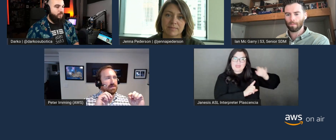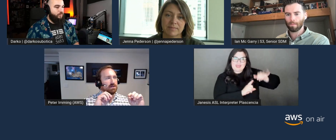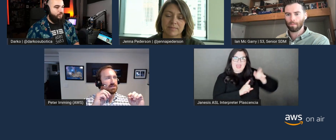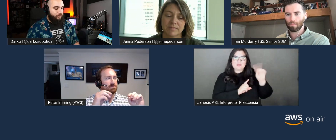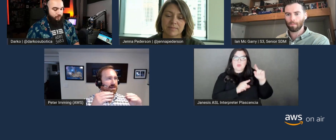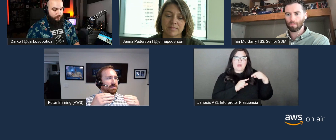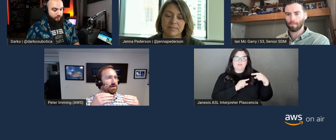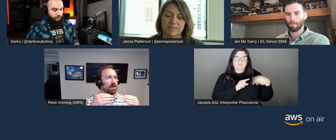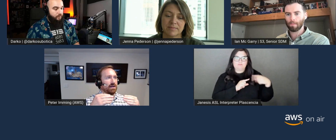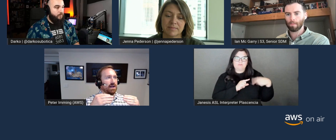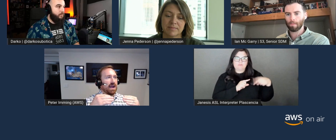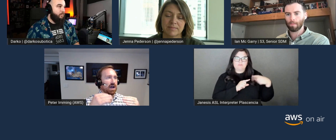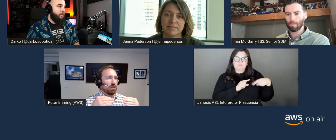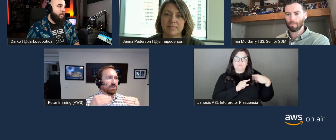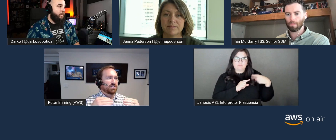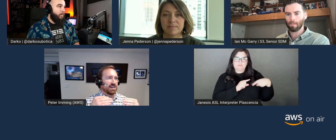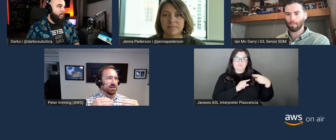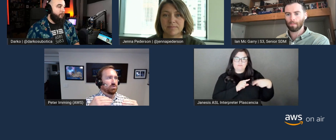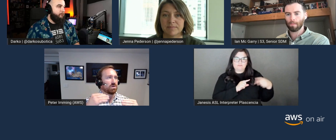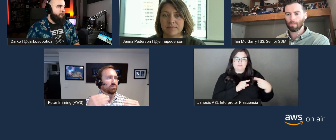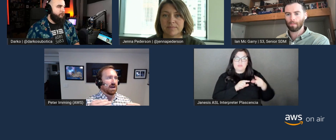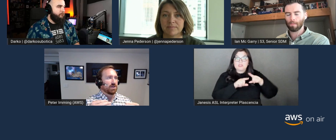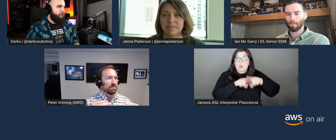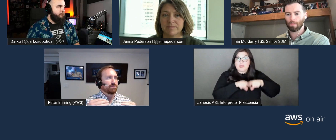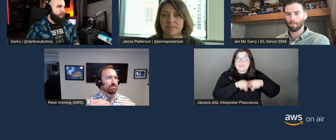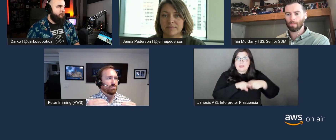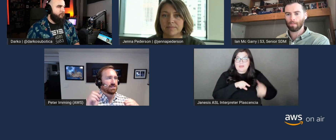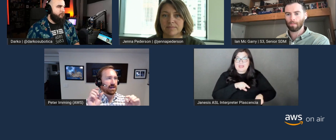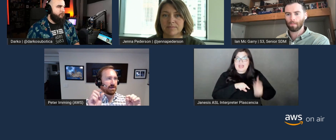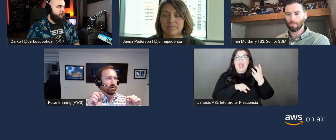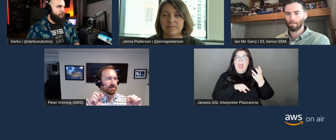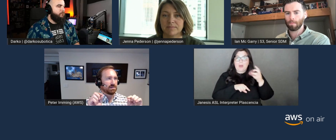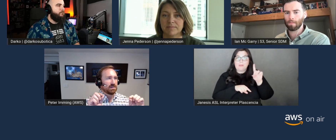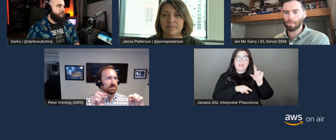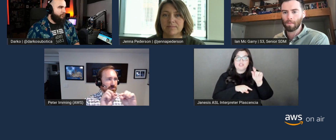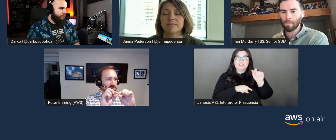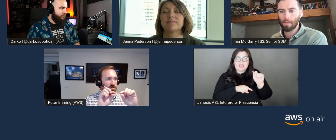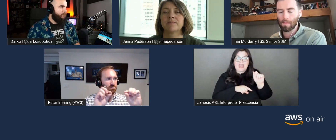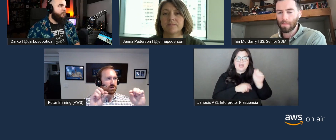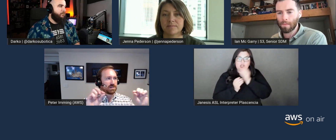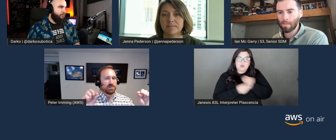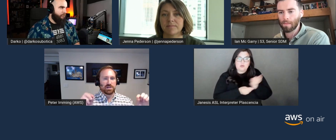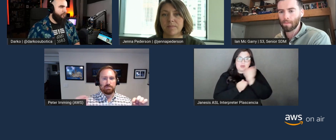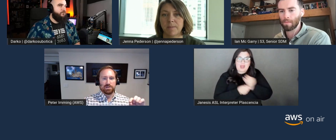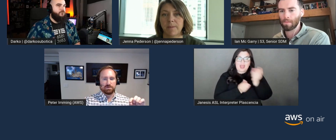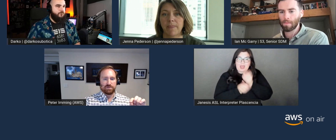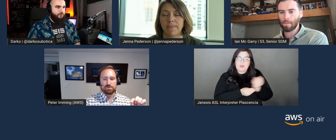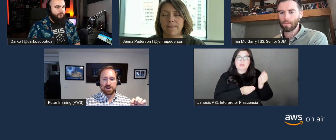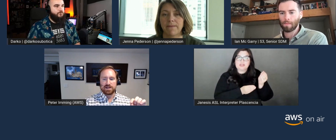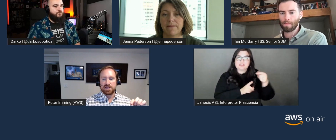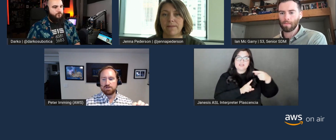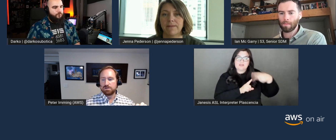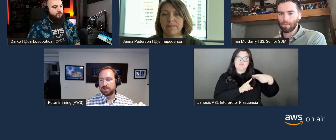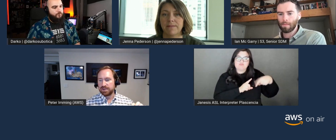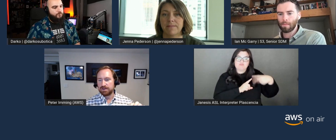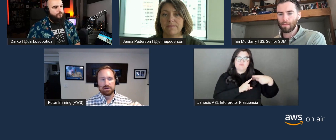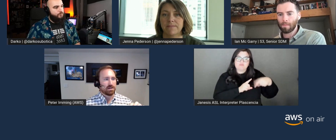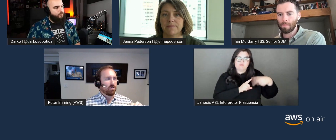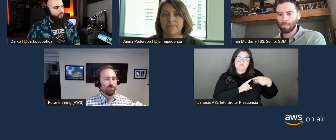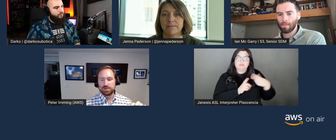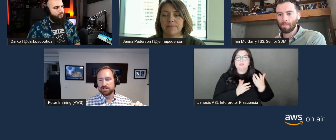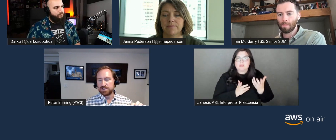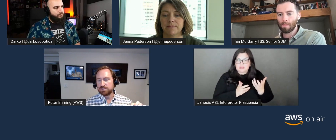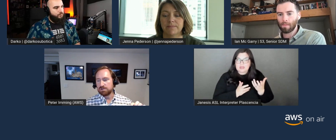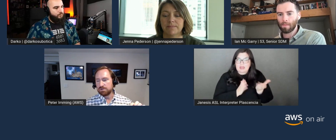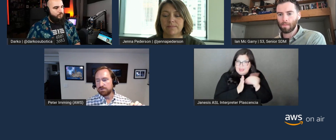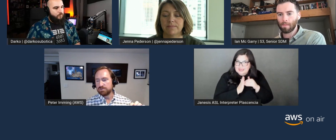the meter is based upon how much data you are routing through this endpoint. So this new multi-region endpoint that we've created here, again,